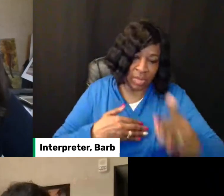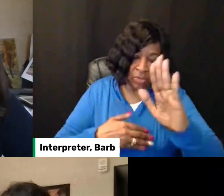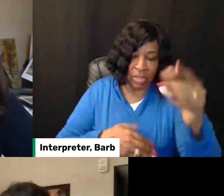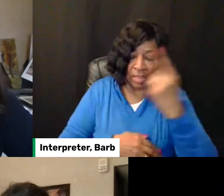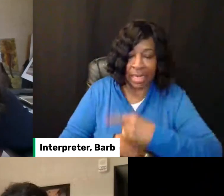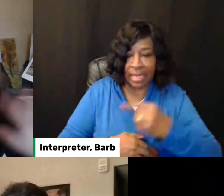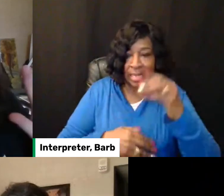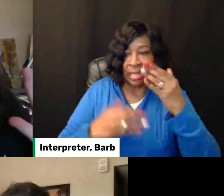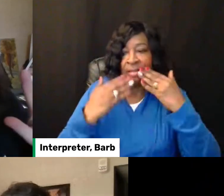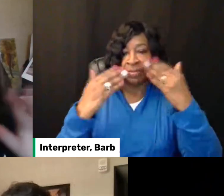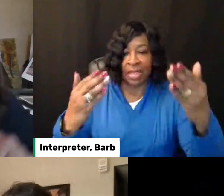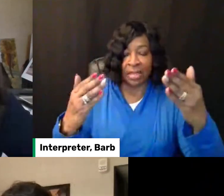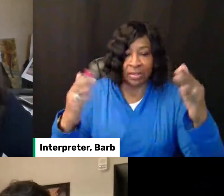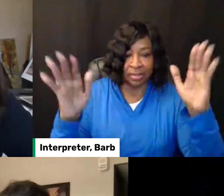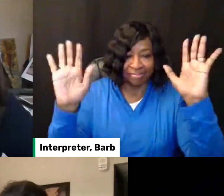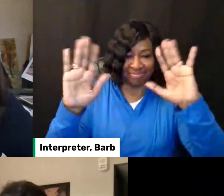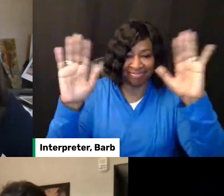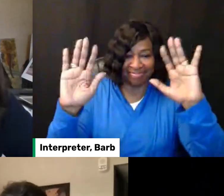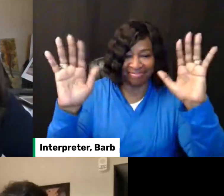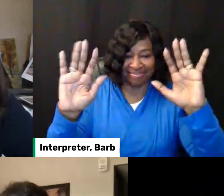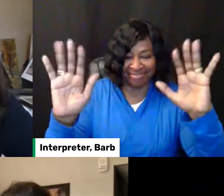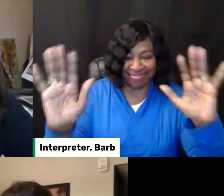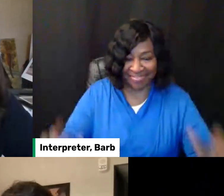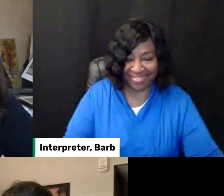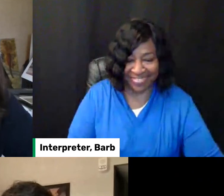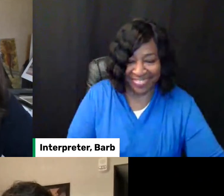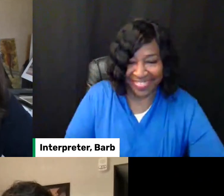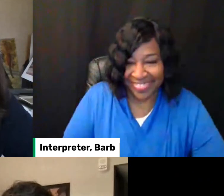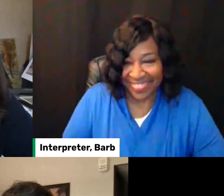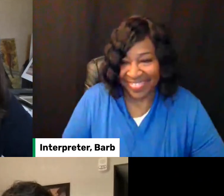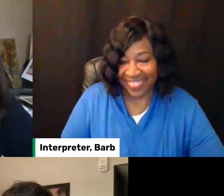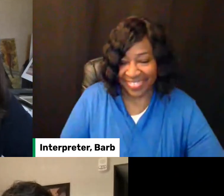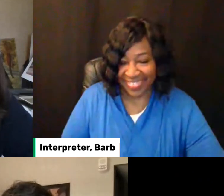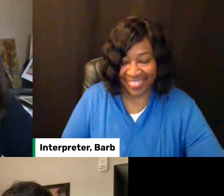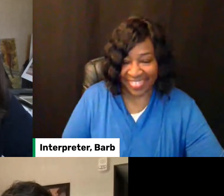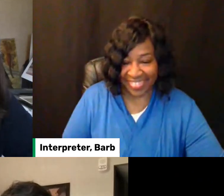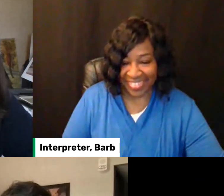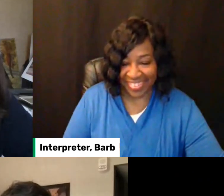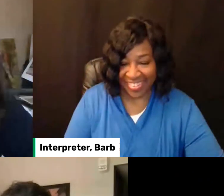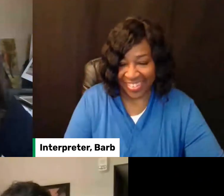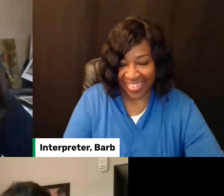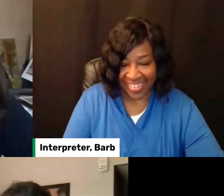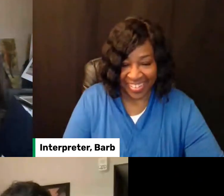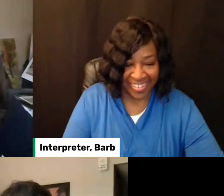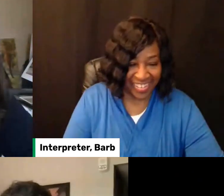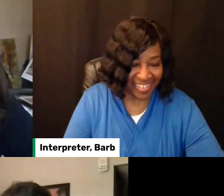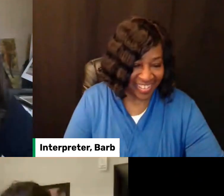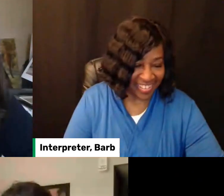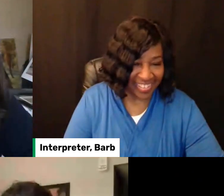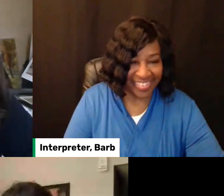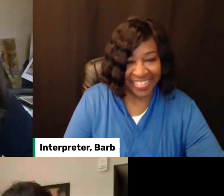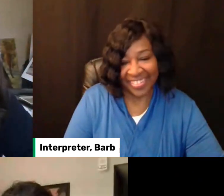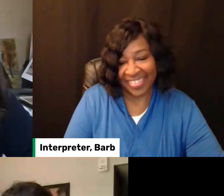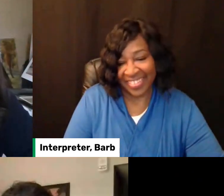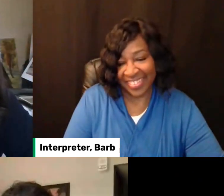Thank you, everyone. It was a pleasure. Always great to be here for this conference and summit.